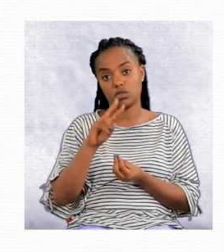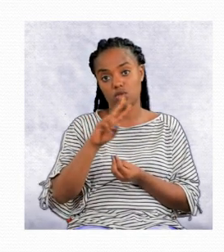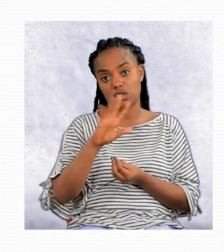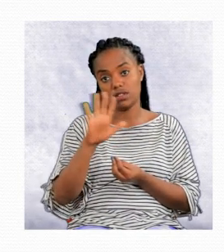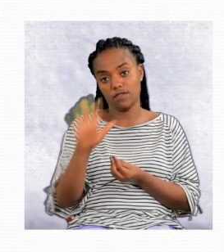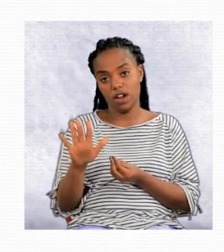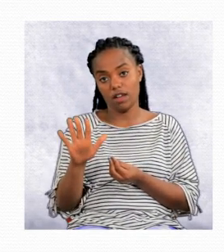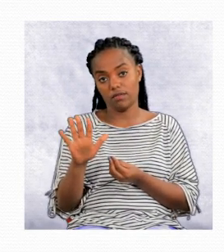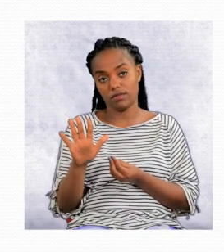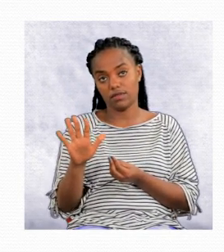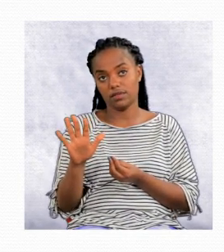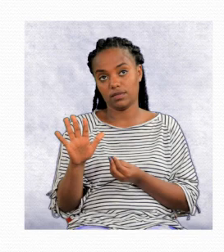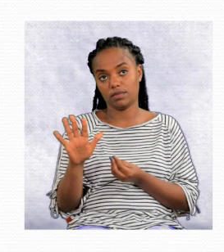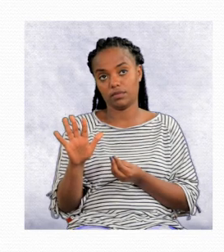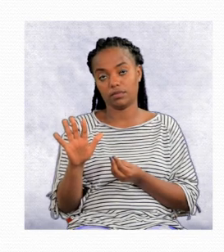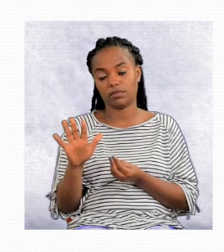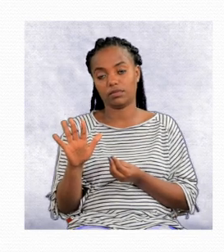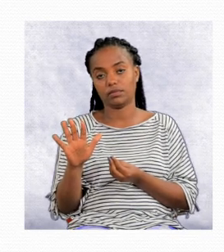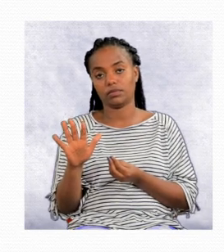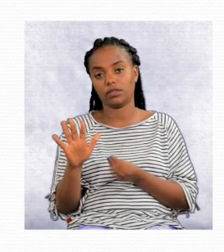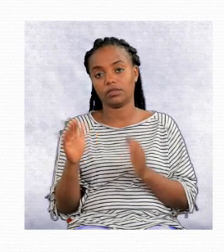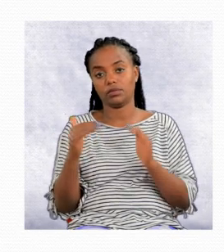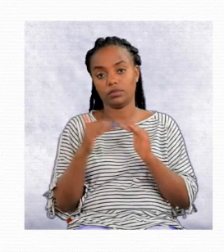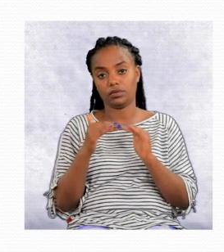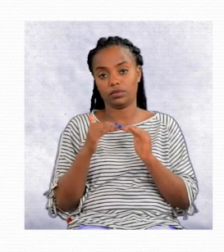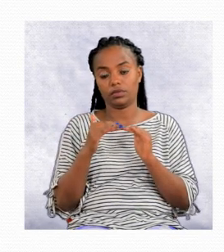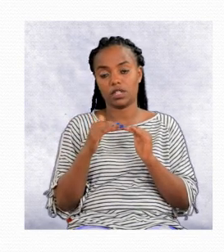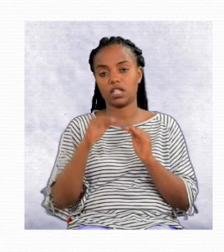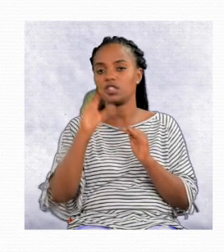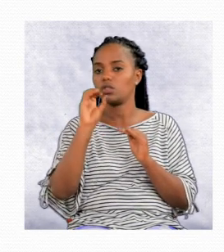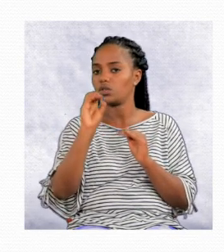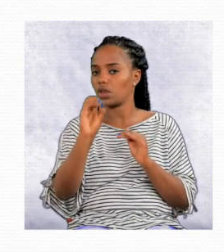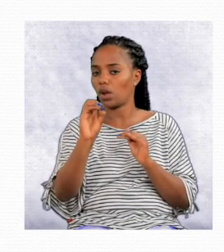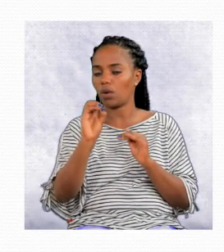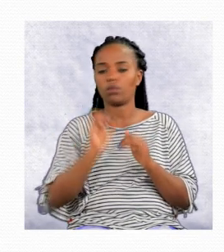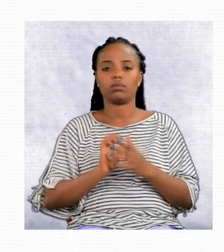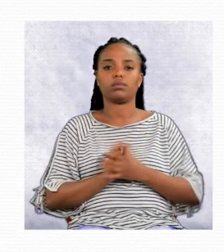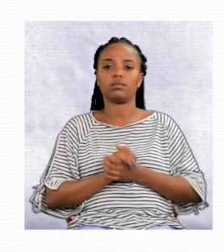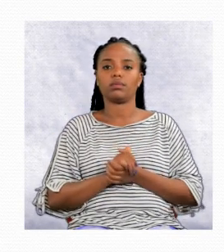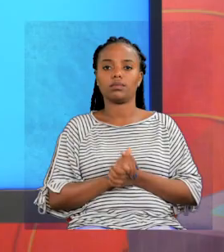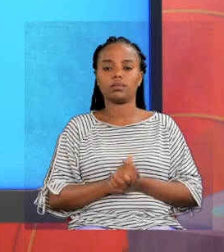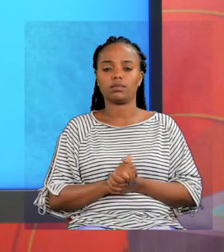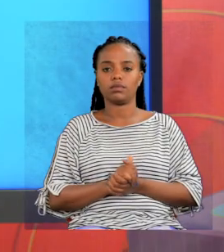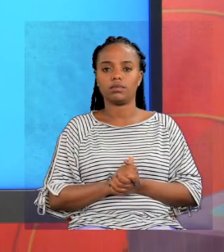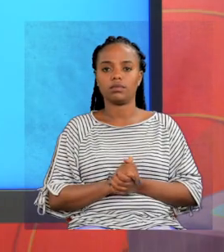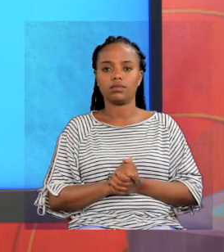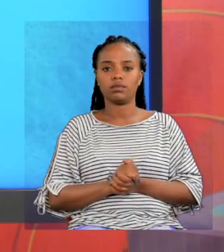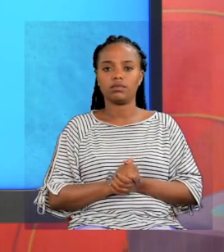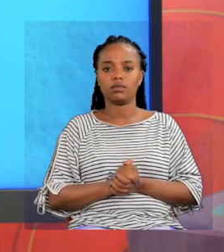plus 25 is equal to 0.